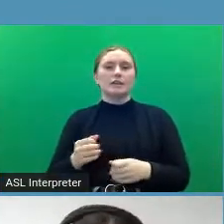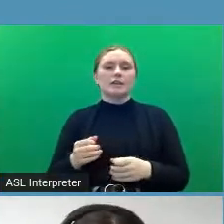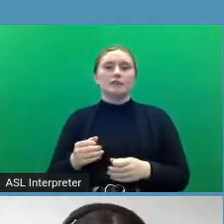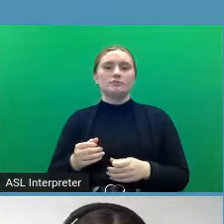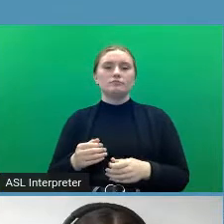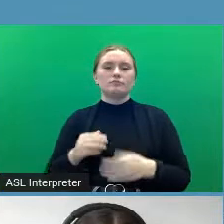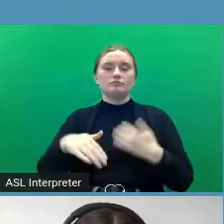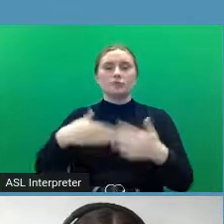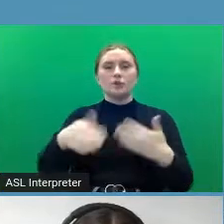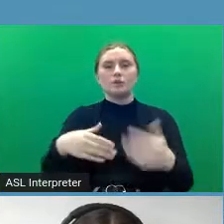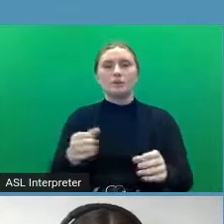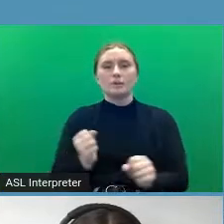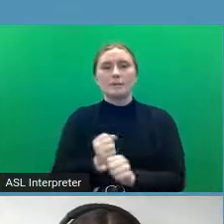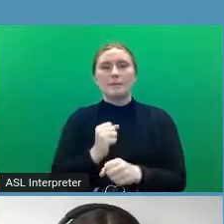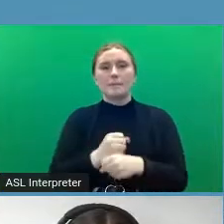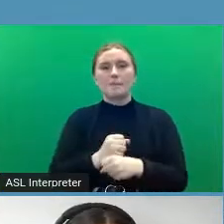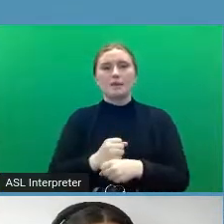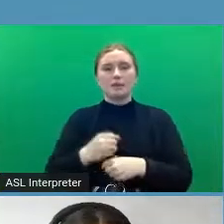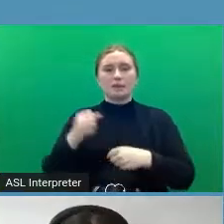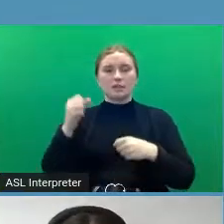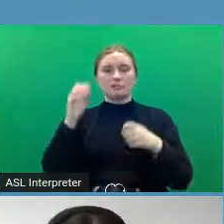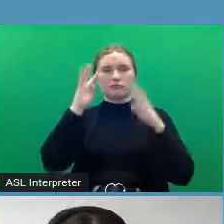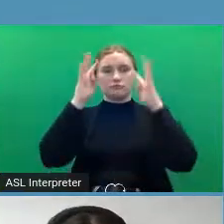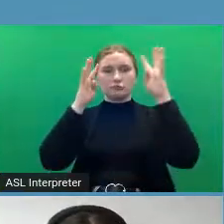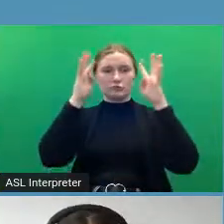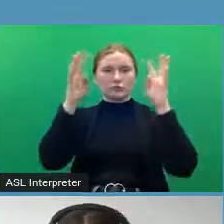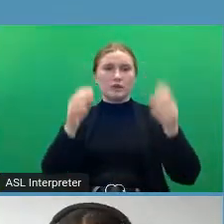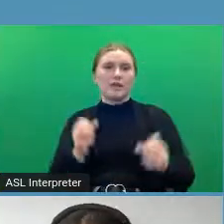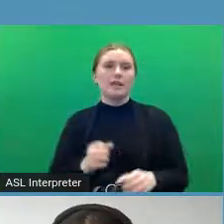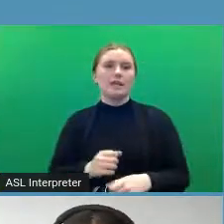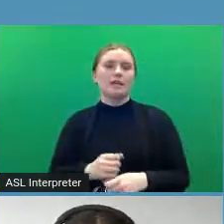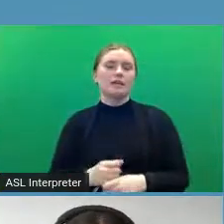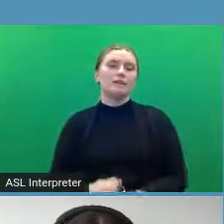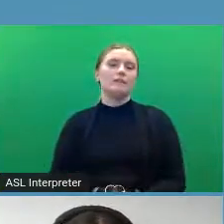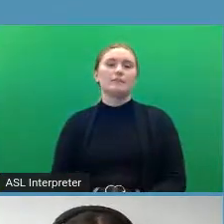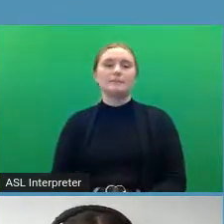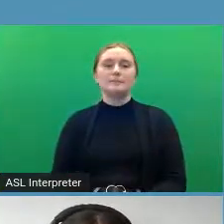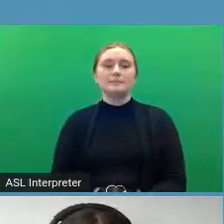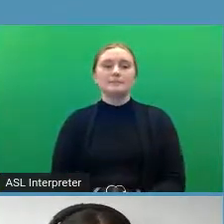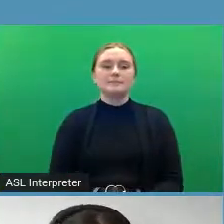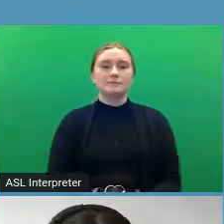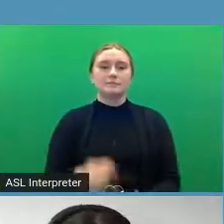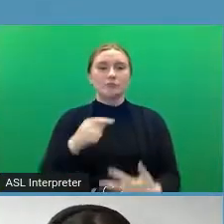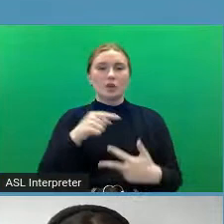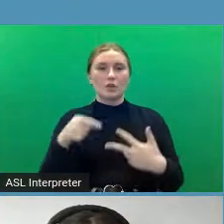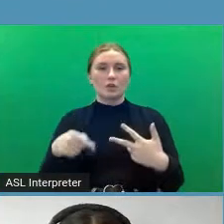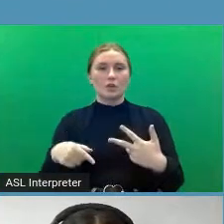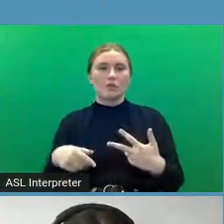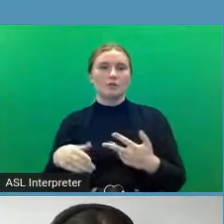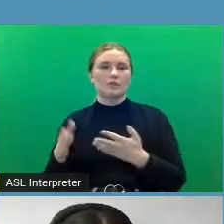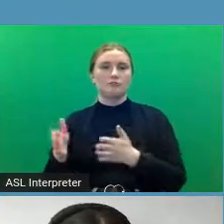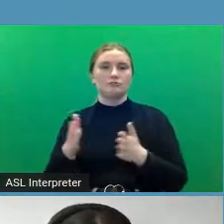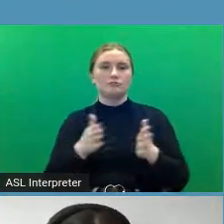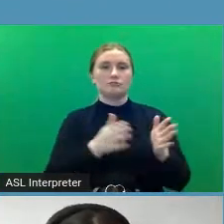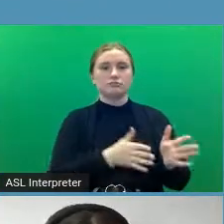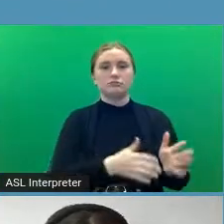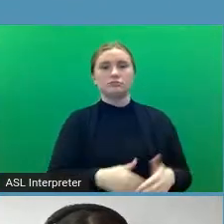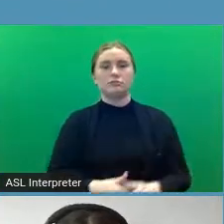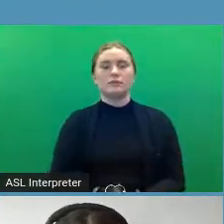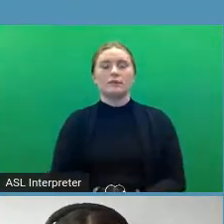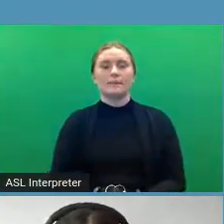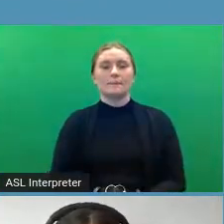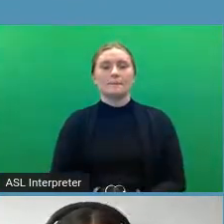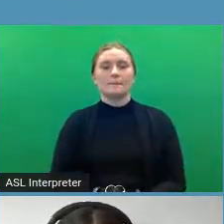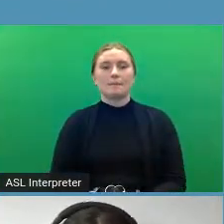content. And so video production, three phases, pre-production, production,